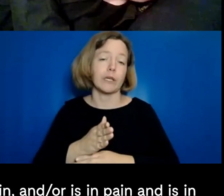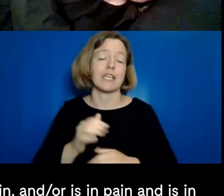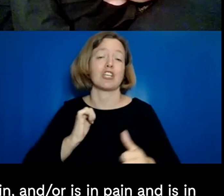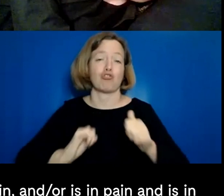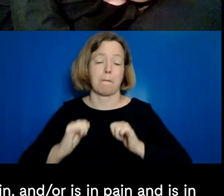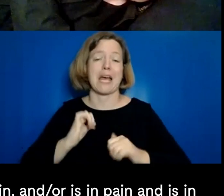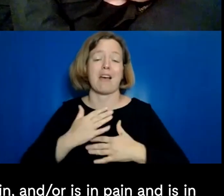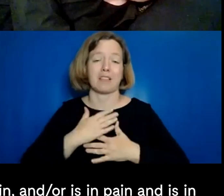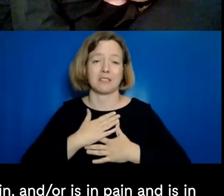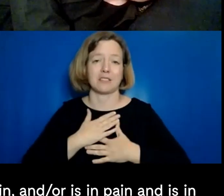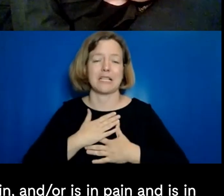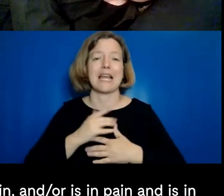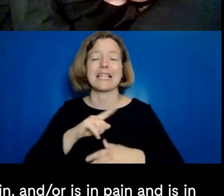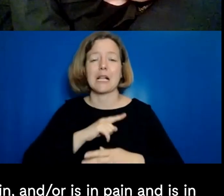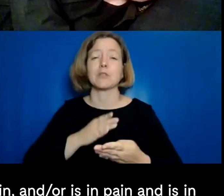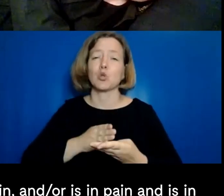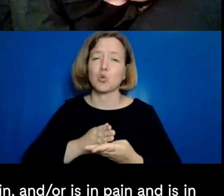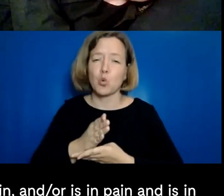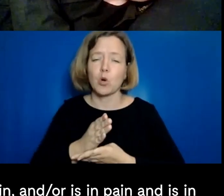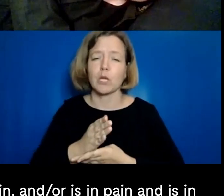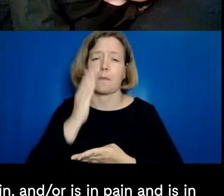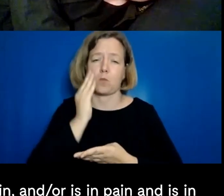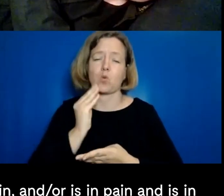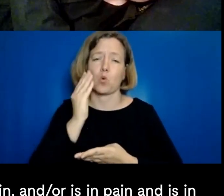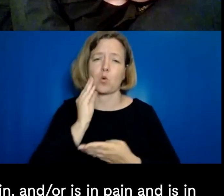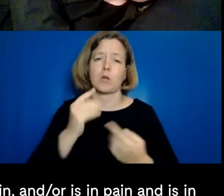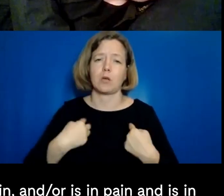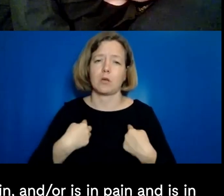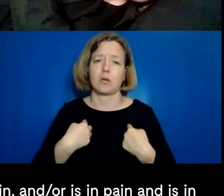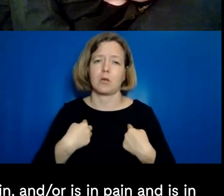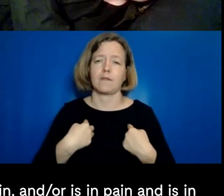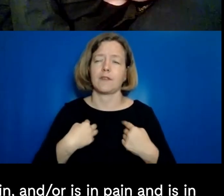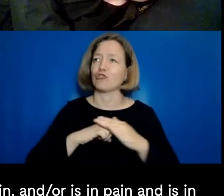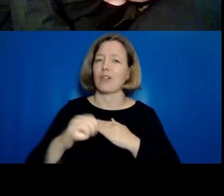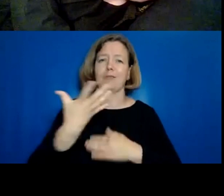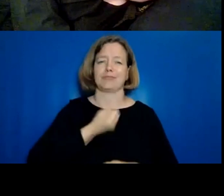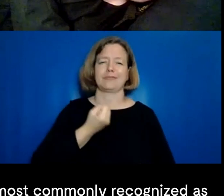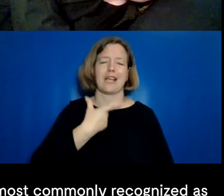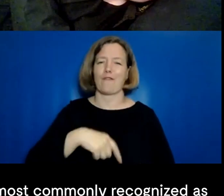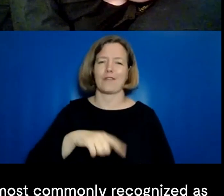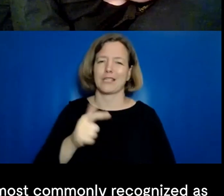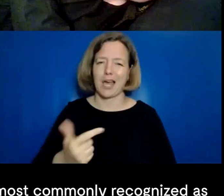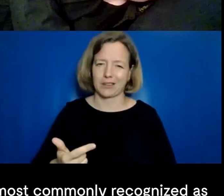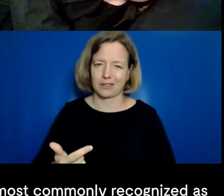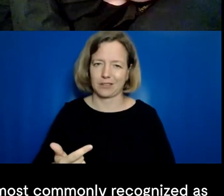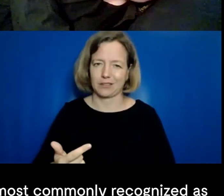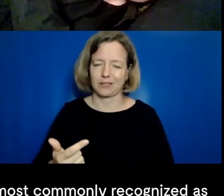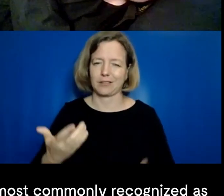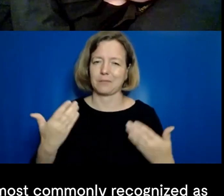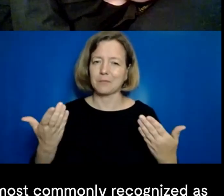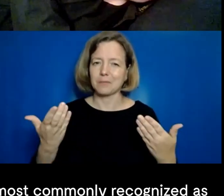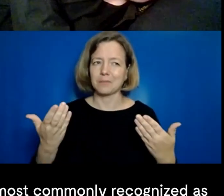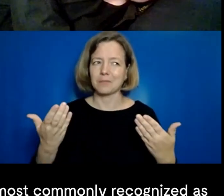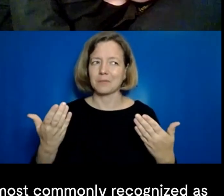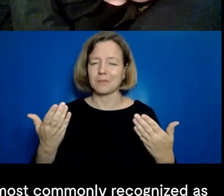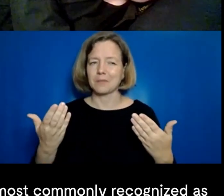is in fatigue, for example, or who thinks in a neurodiverse way, but that is not